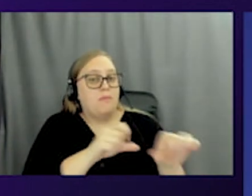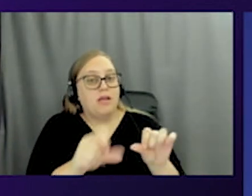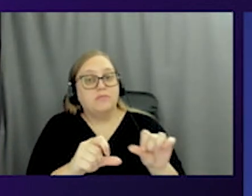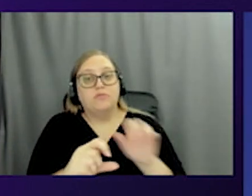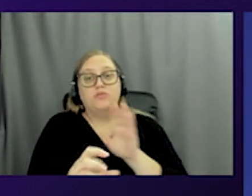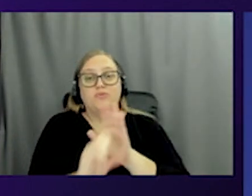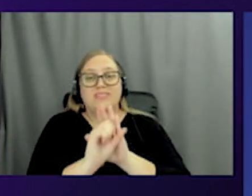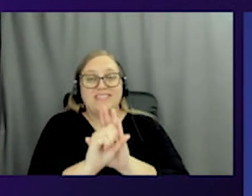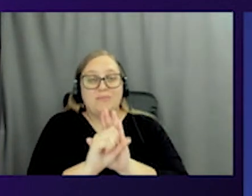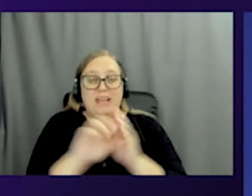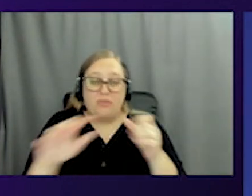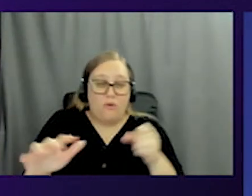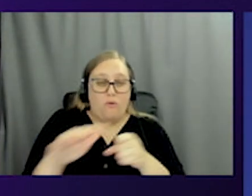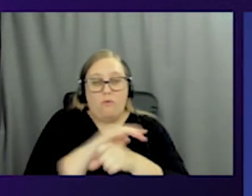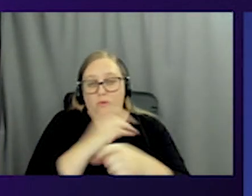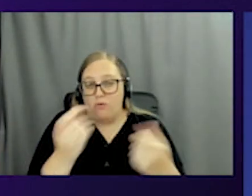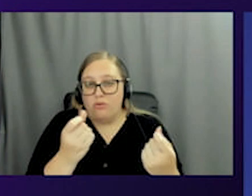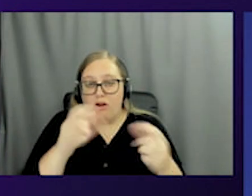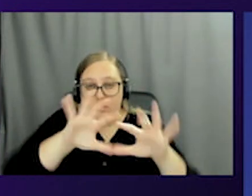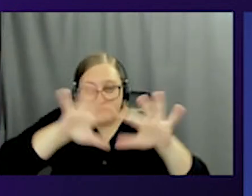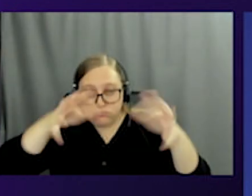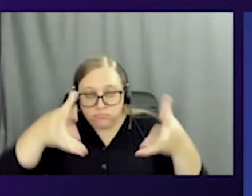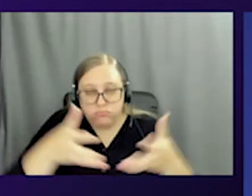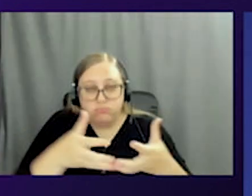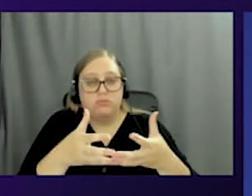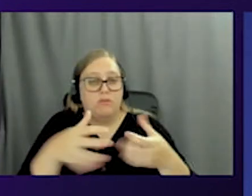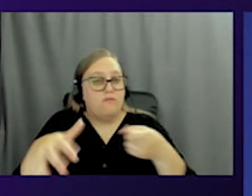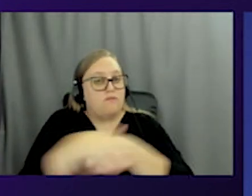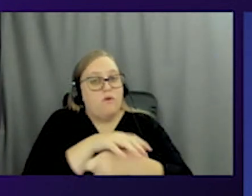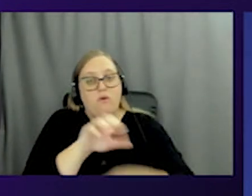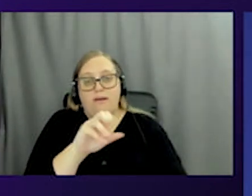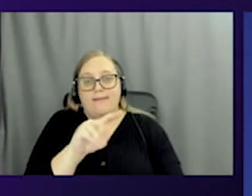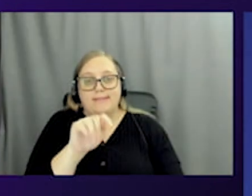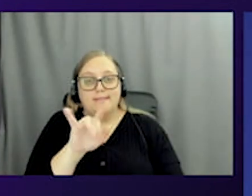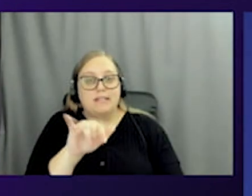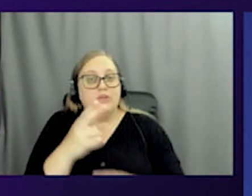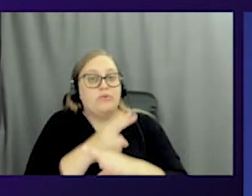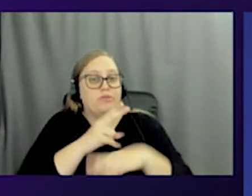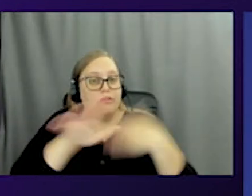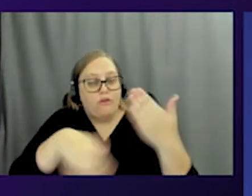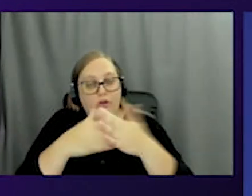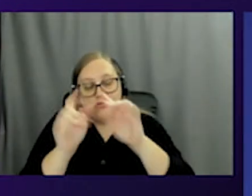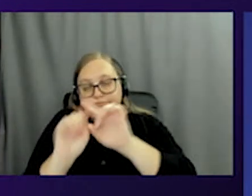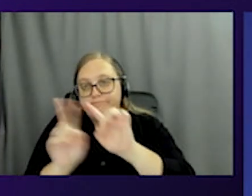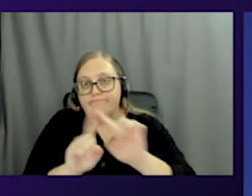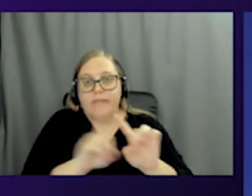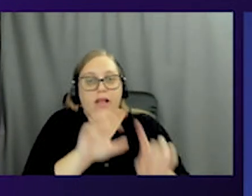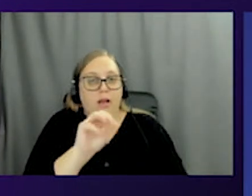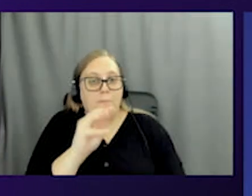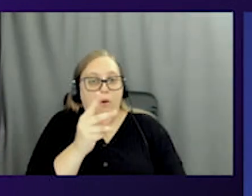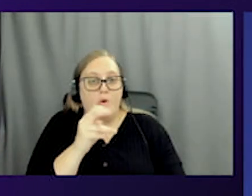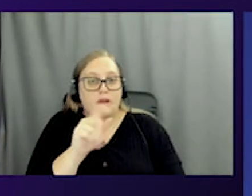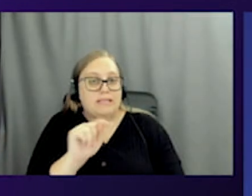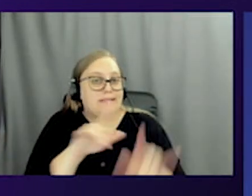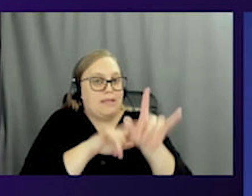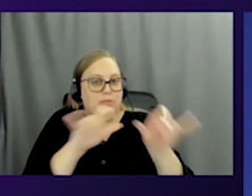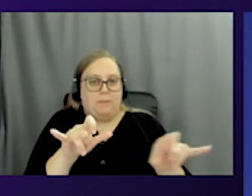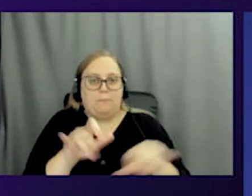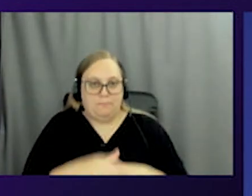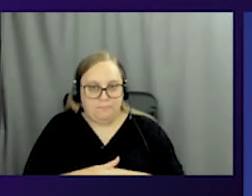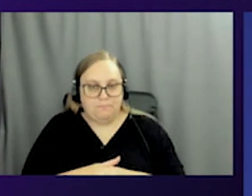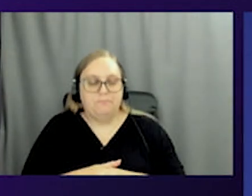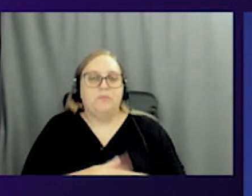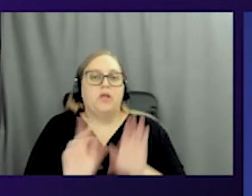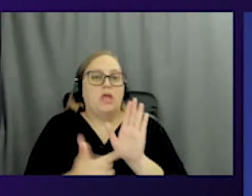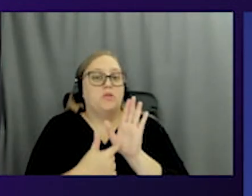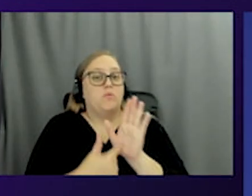as an entity it's a complete entity, using all those components at once. So that's just one example. And then that migrates